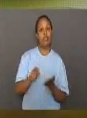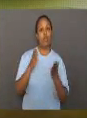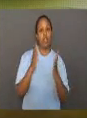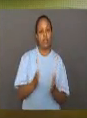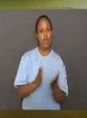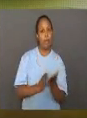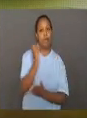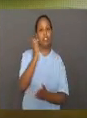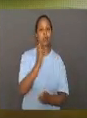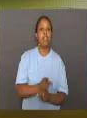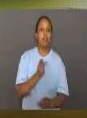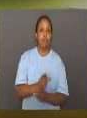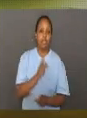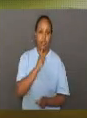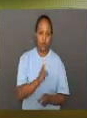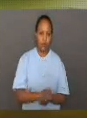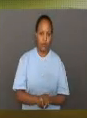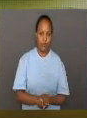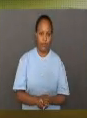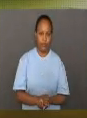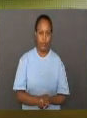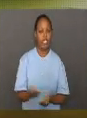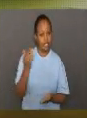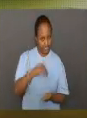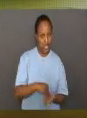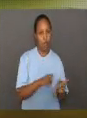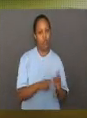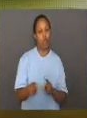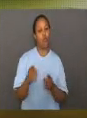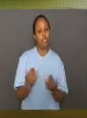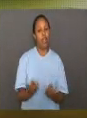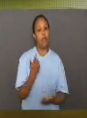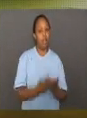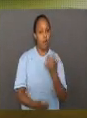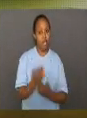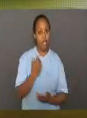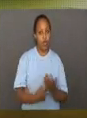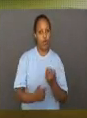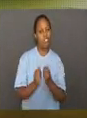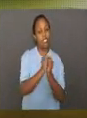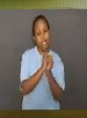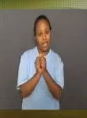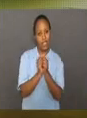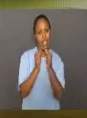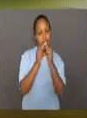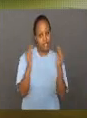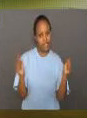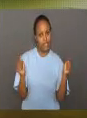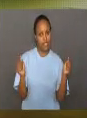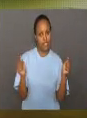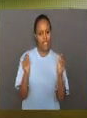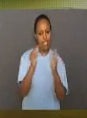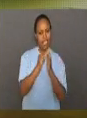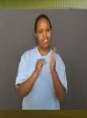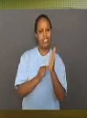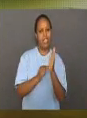rights. We will also talk about the struggle against unethical